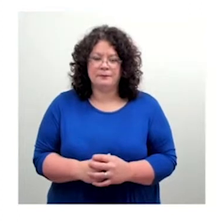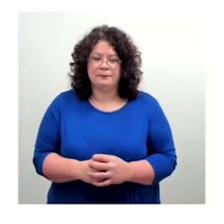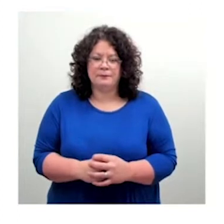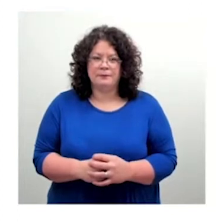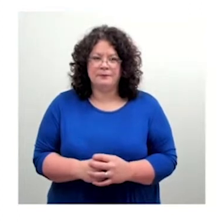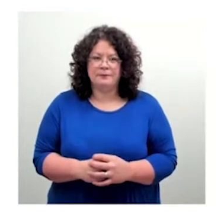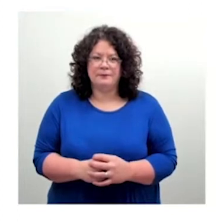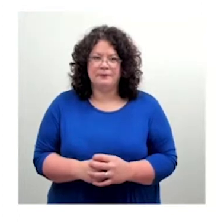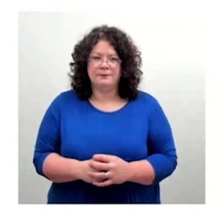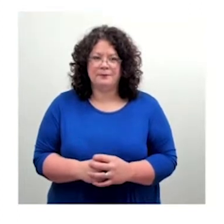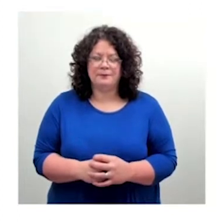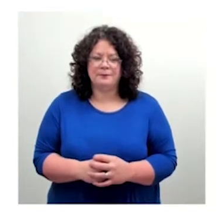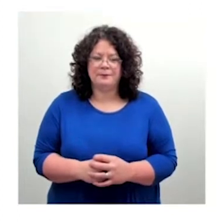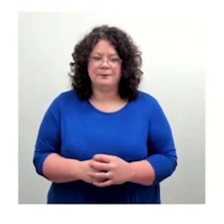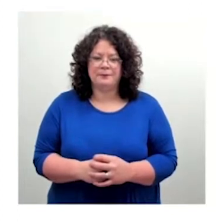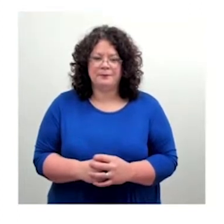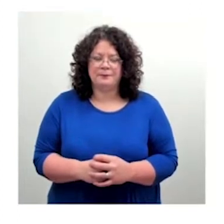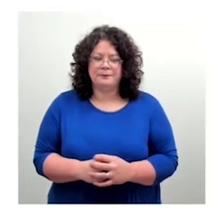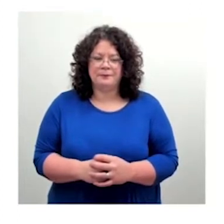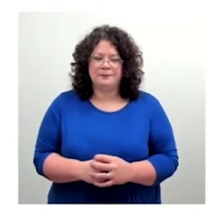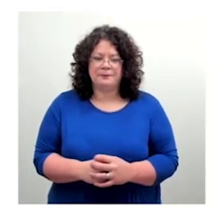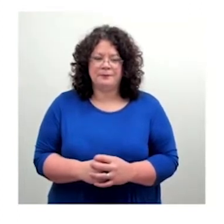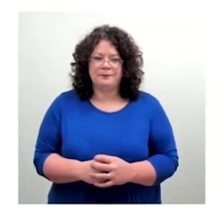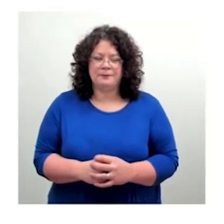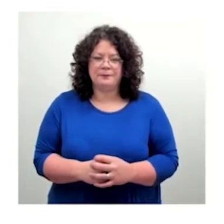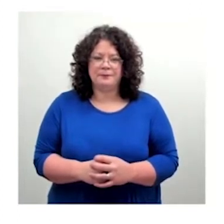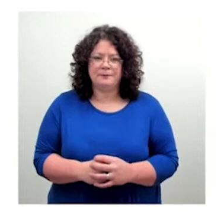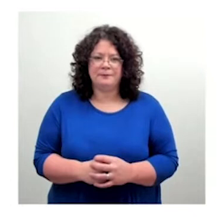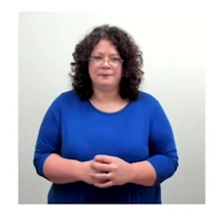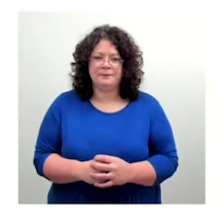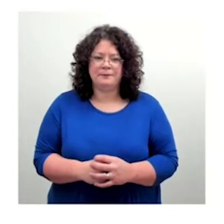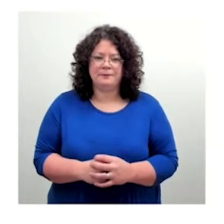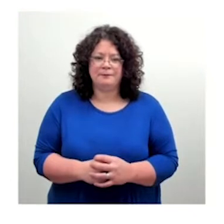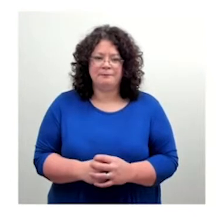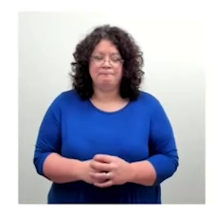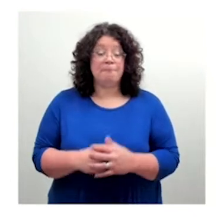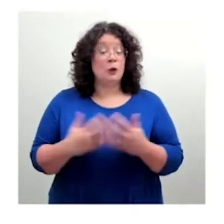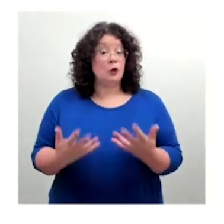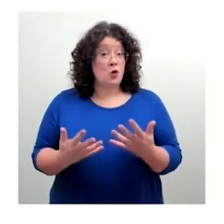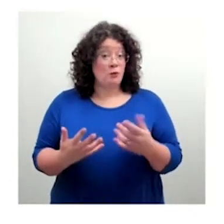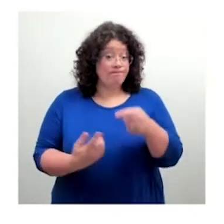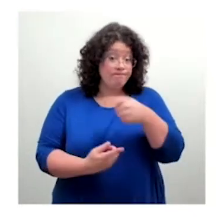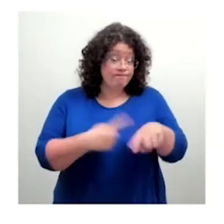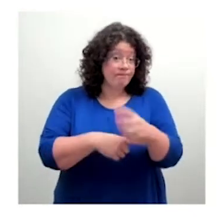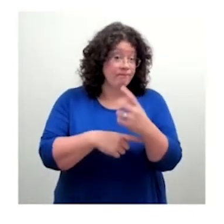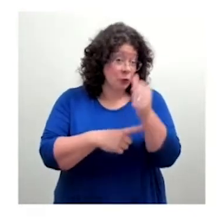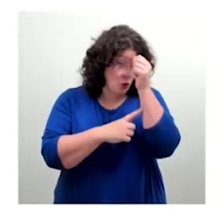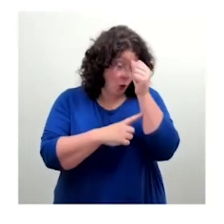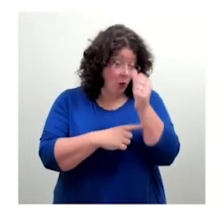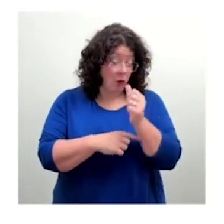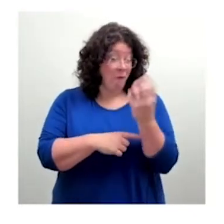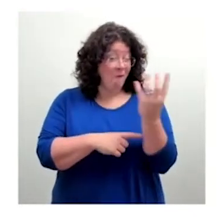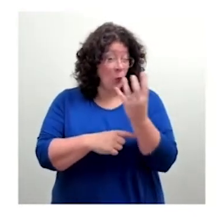as folks know, there's 14 million disabled people in the UK, spread across the life